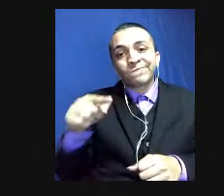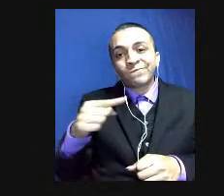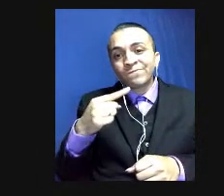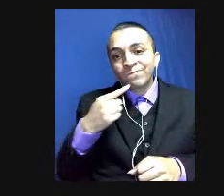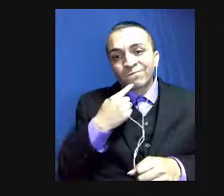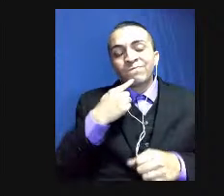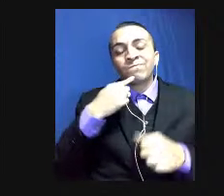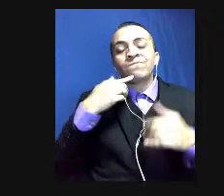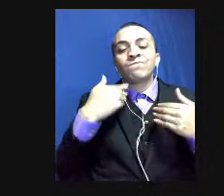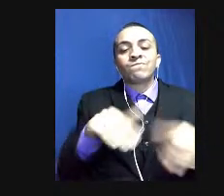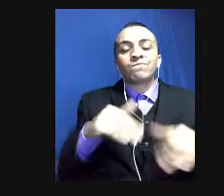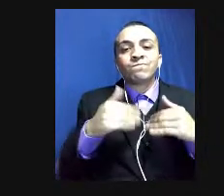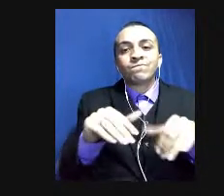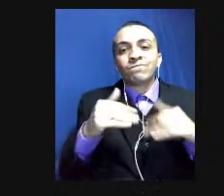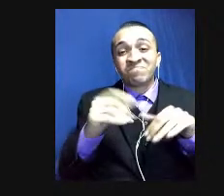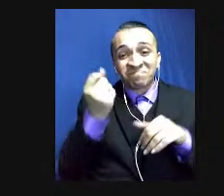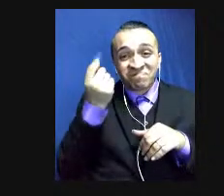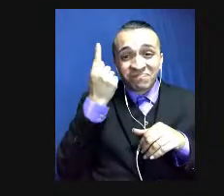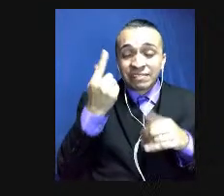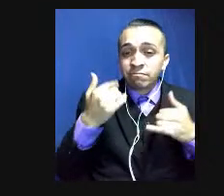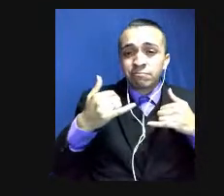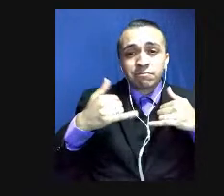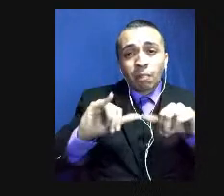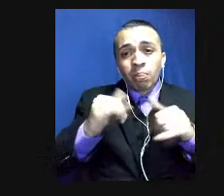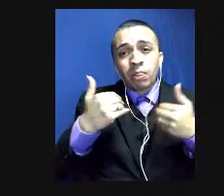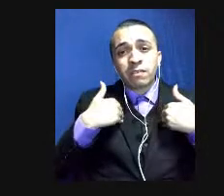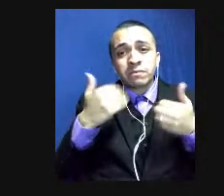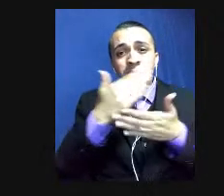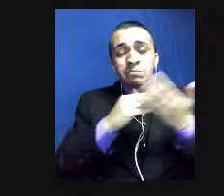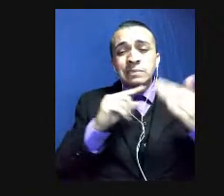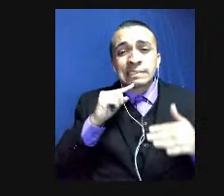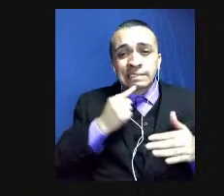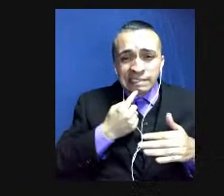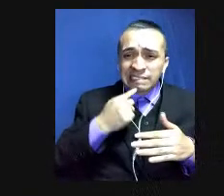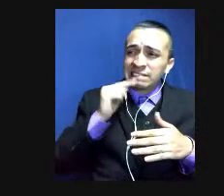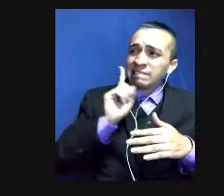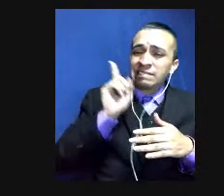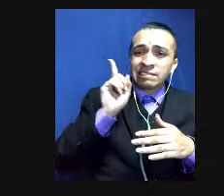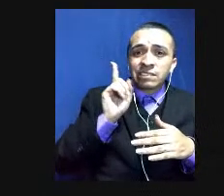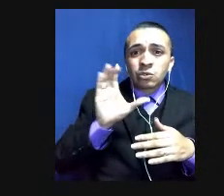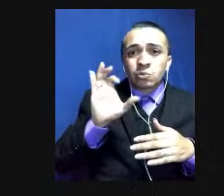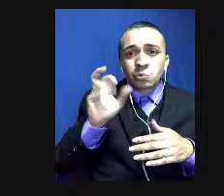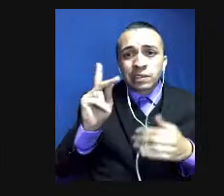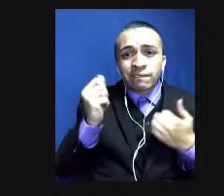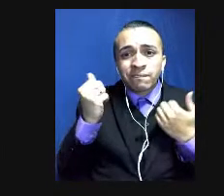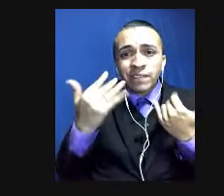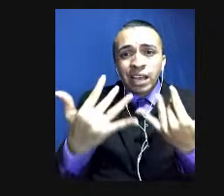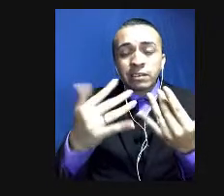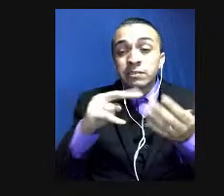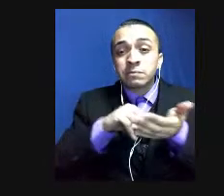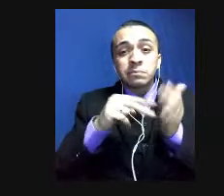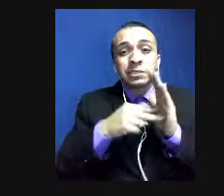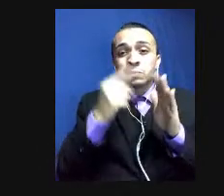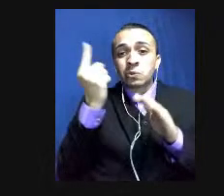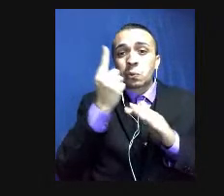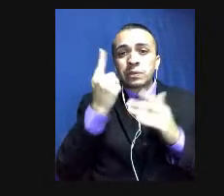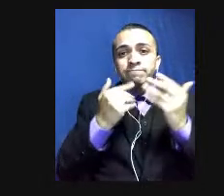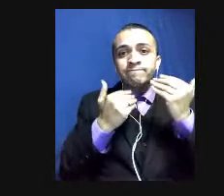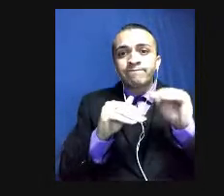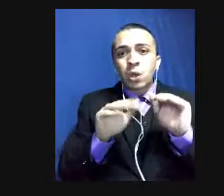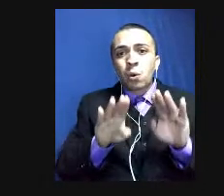But because of some of the conditions that we still have out on the creek fire, we could only open up a portion of the forest for you to do